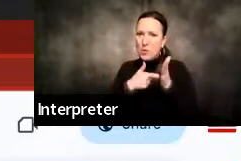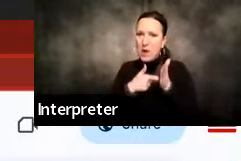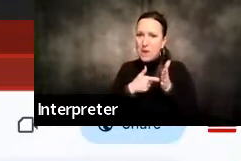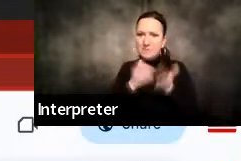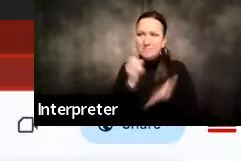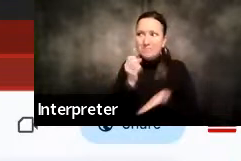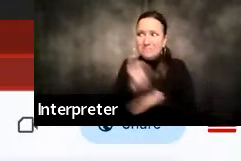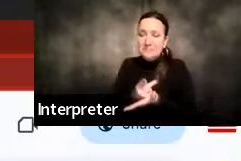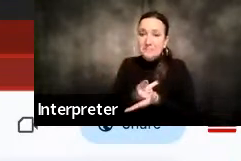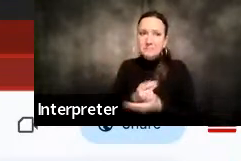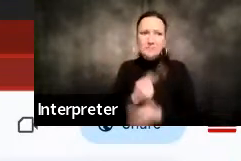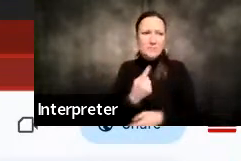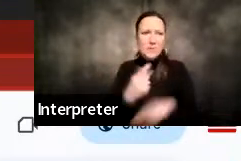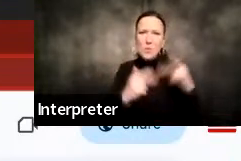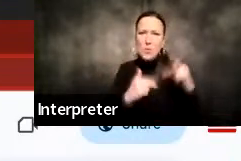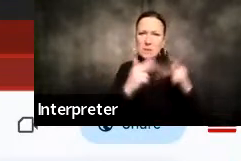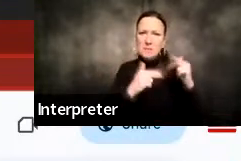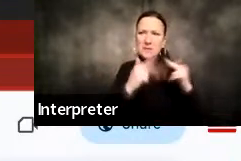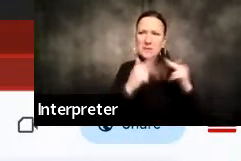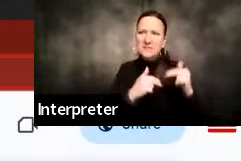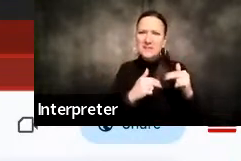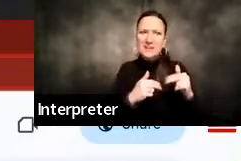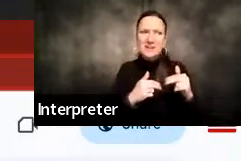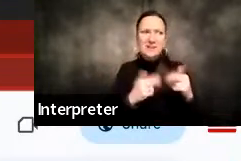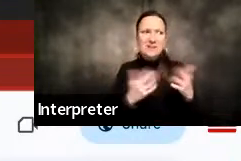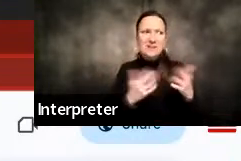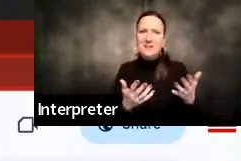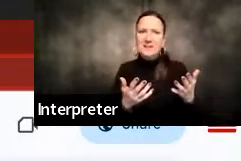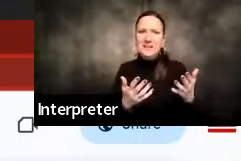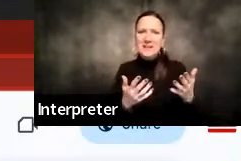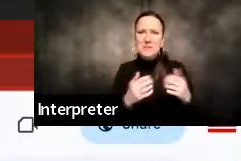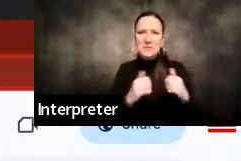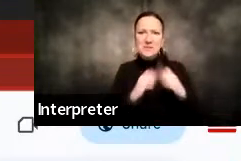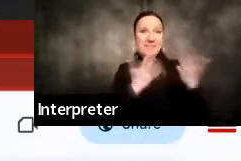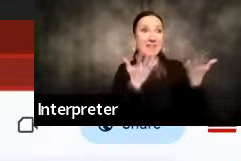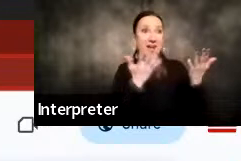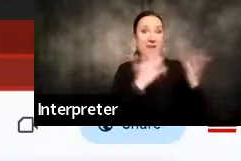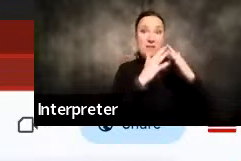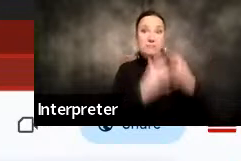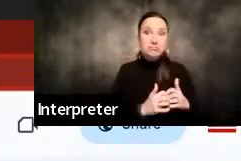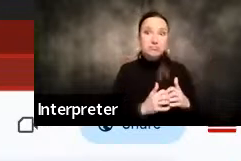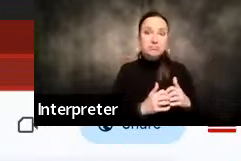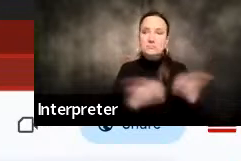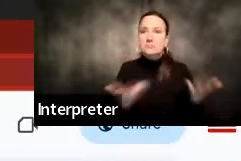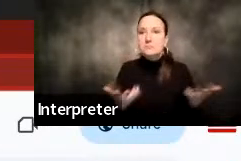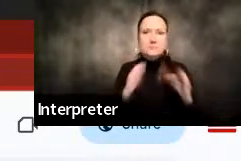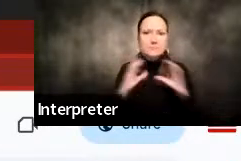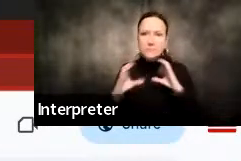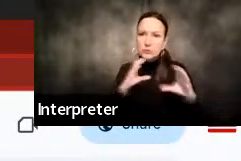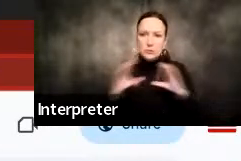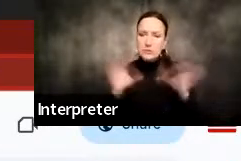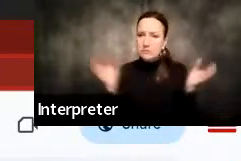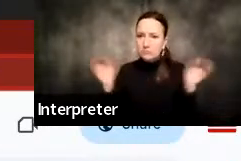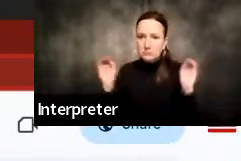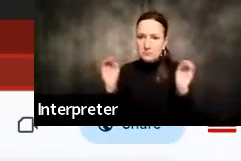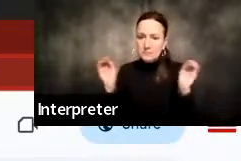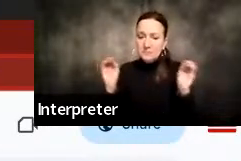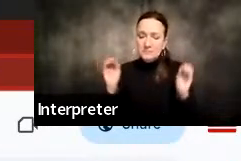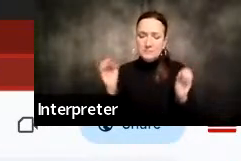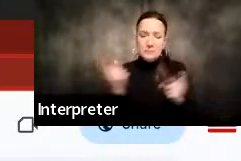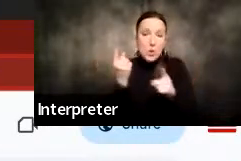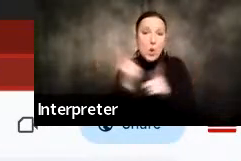one day it was intact and the next minute it was a shell. So there's no communication, there's no